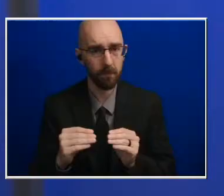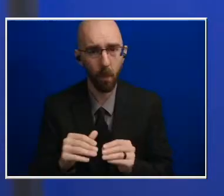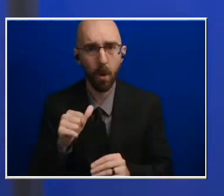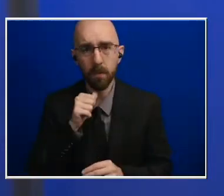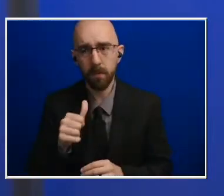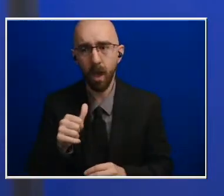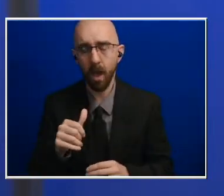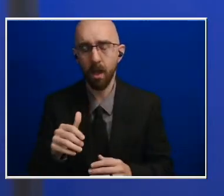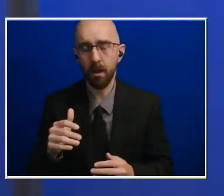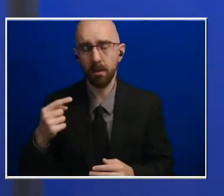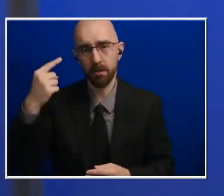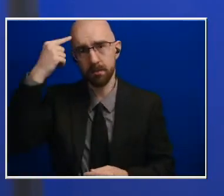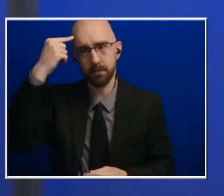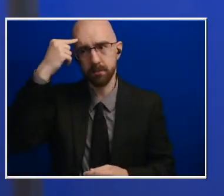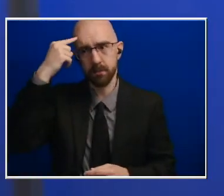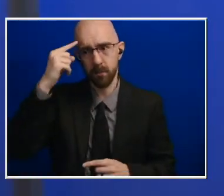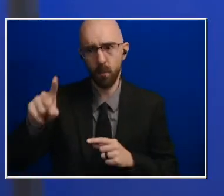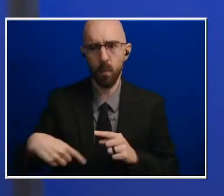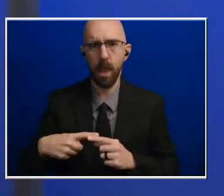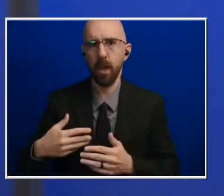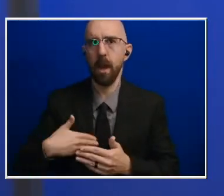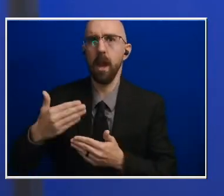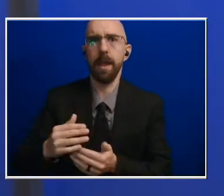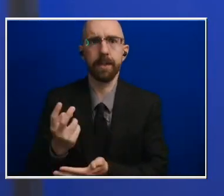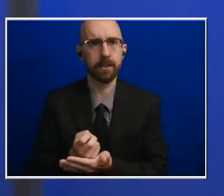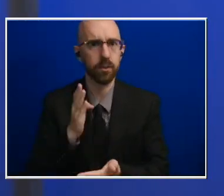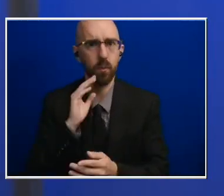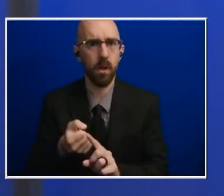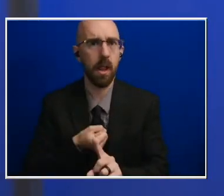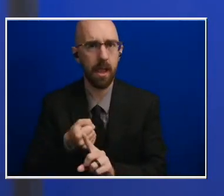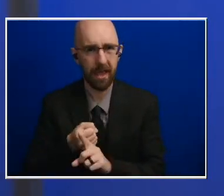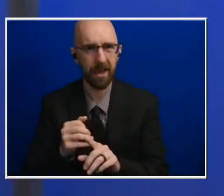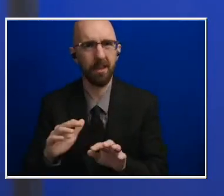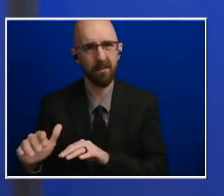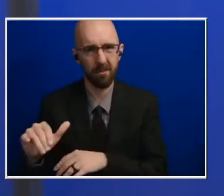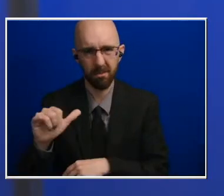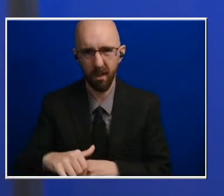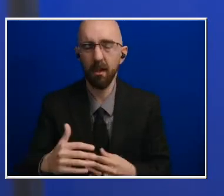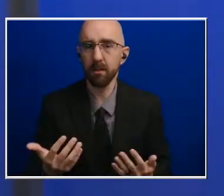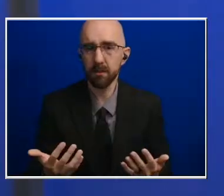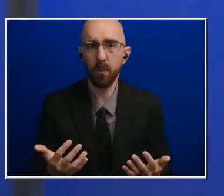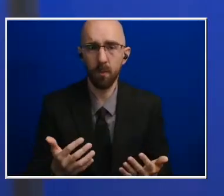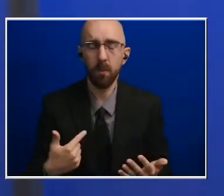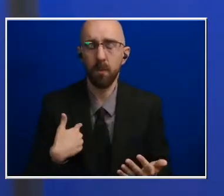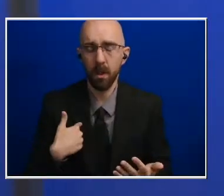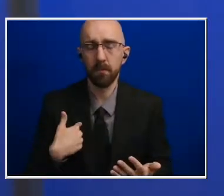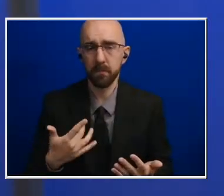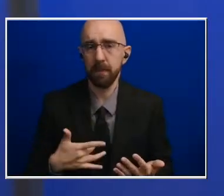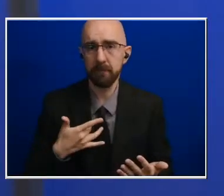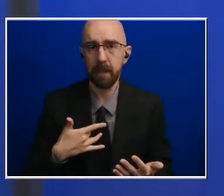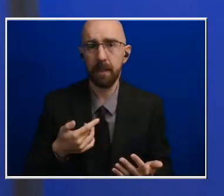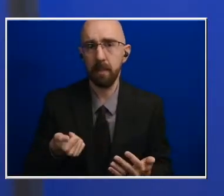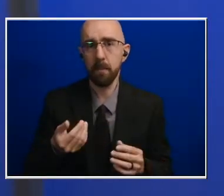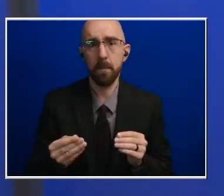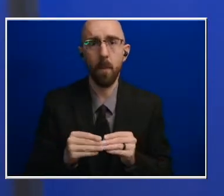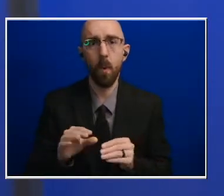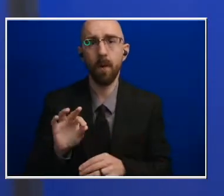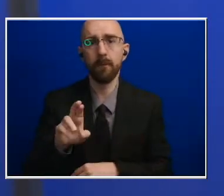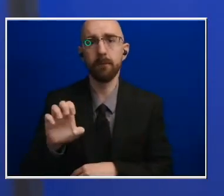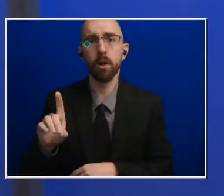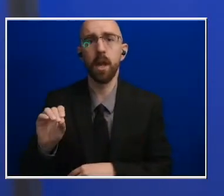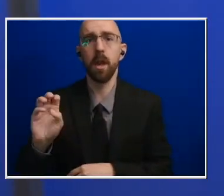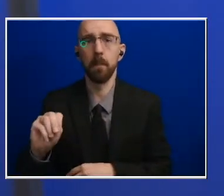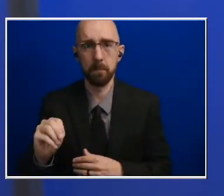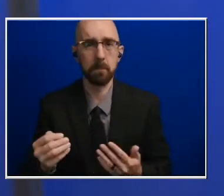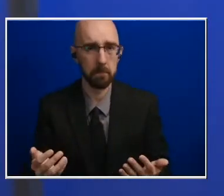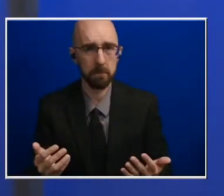worrying when the next seizure is going to be and stuff. So I'm feeling a little more freedom and stuff. So